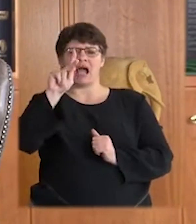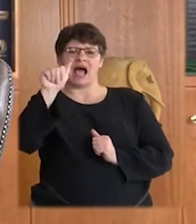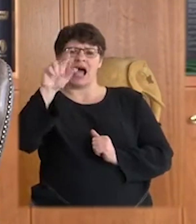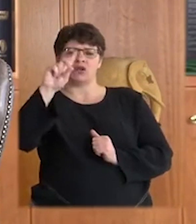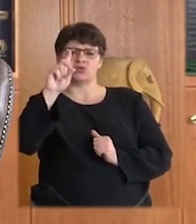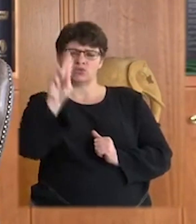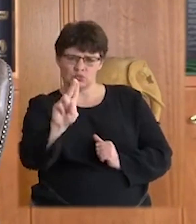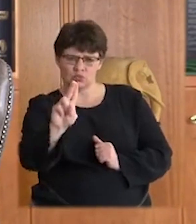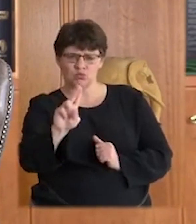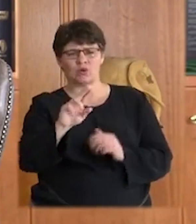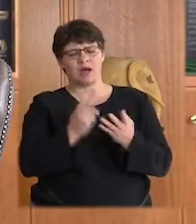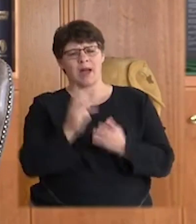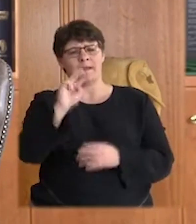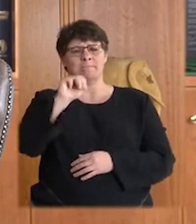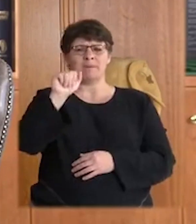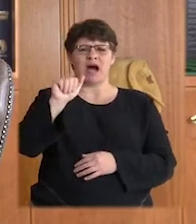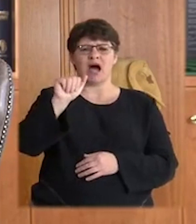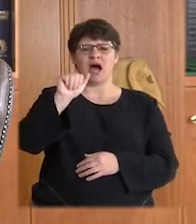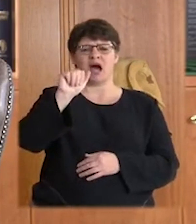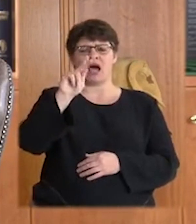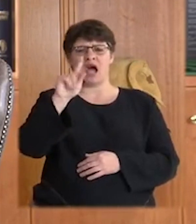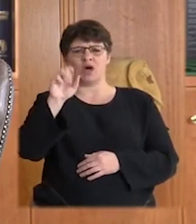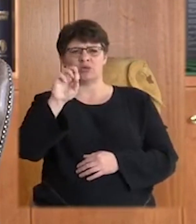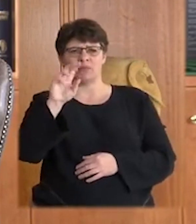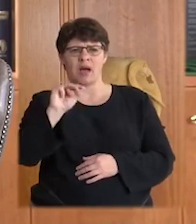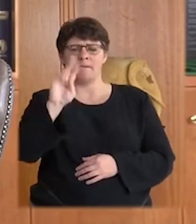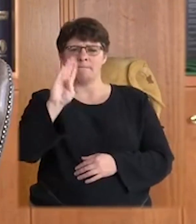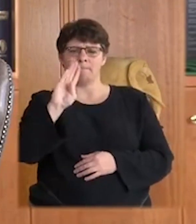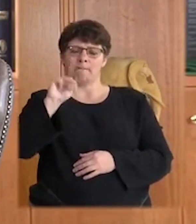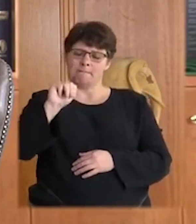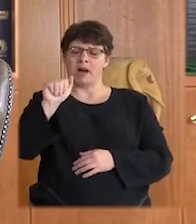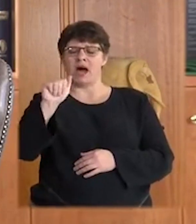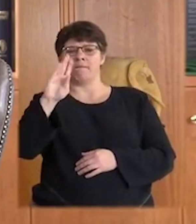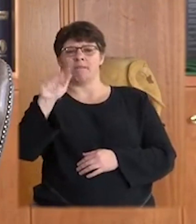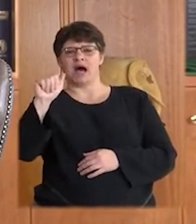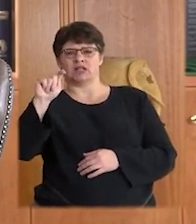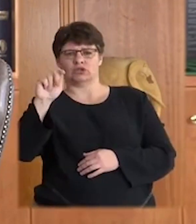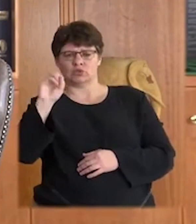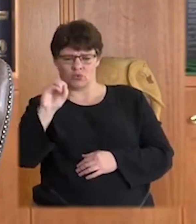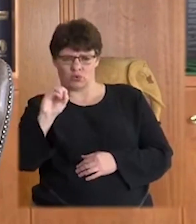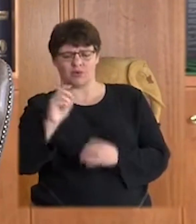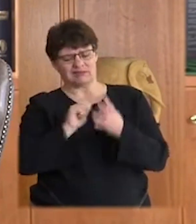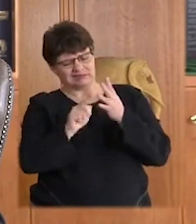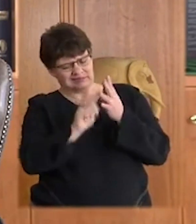Bambata, and many brave leaders of the Khoi and the San rebellions.